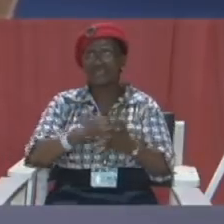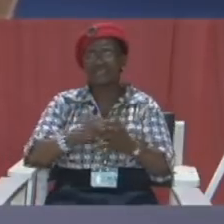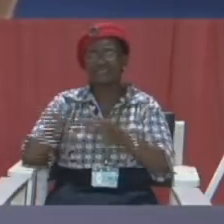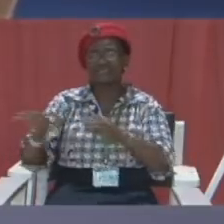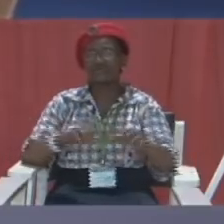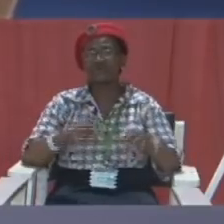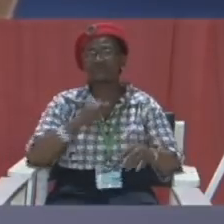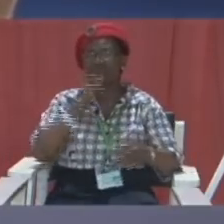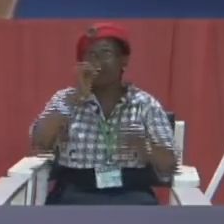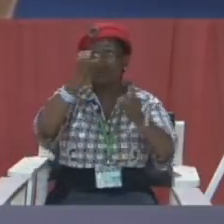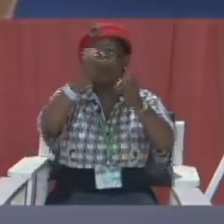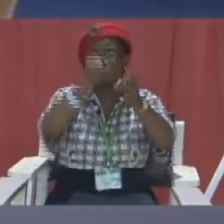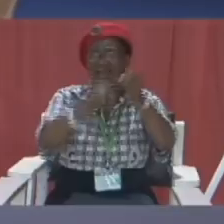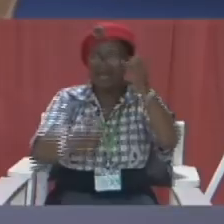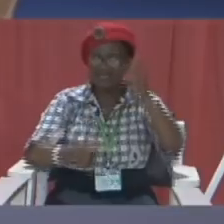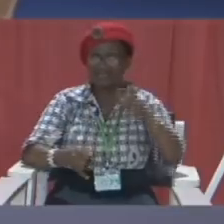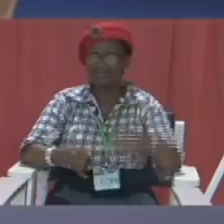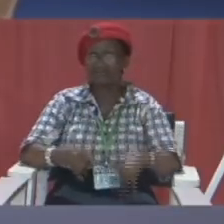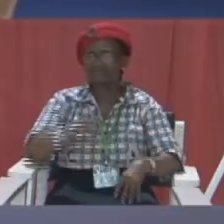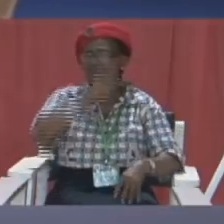bantale.